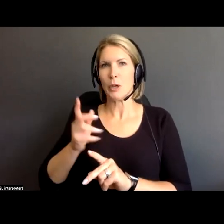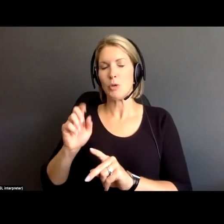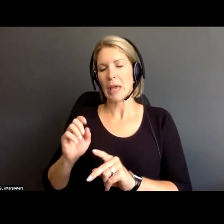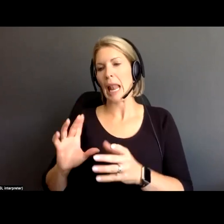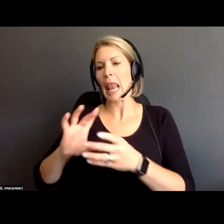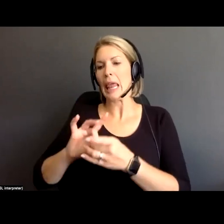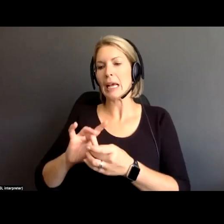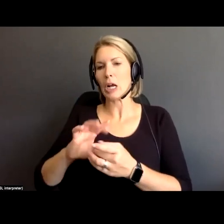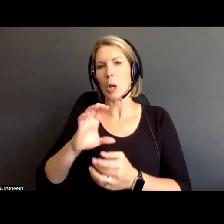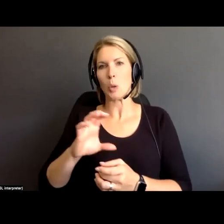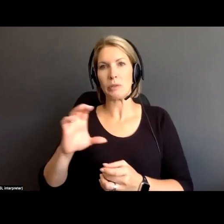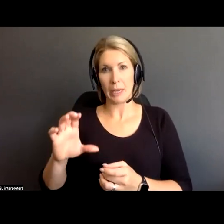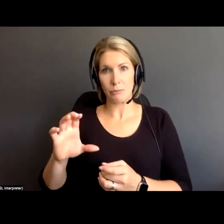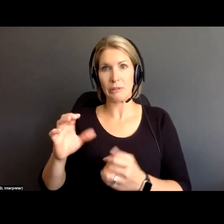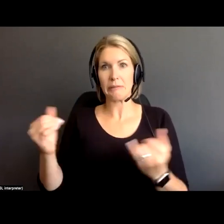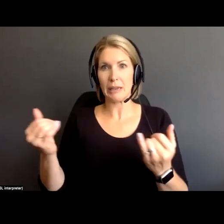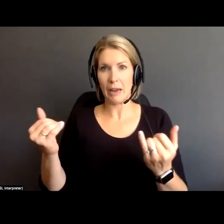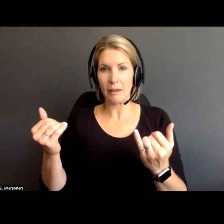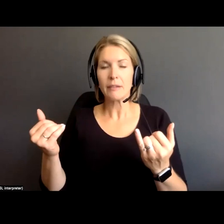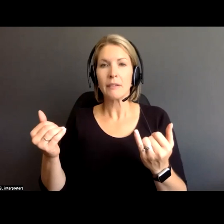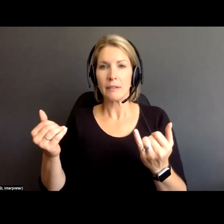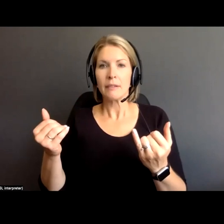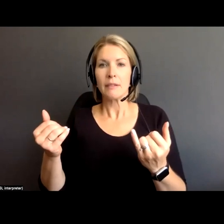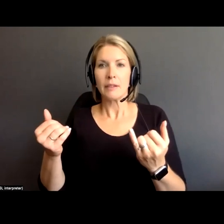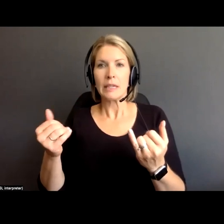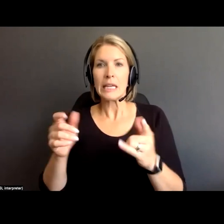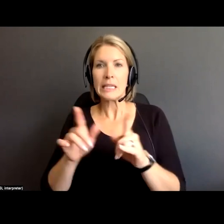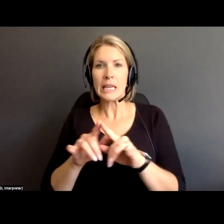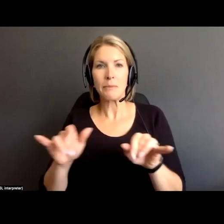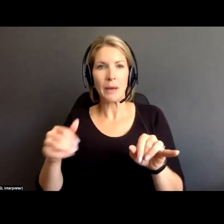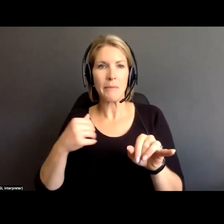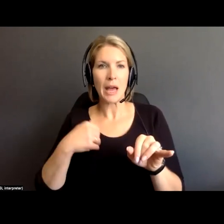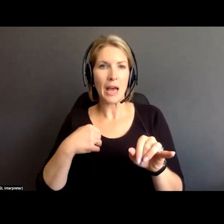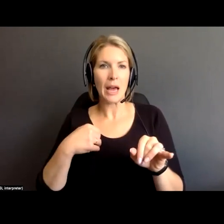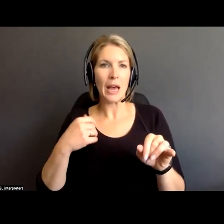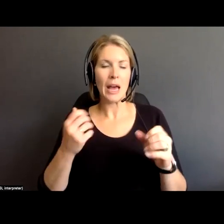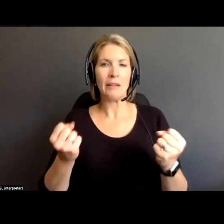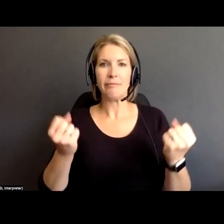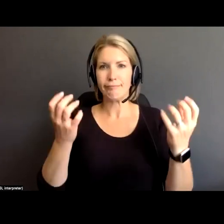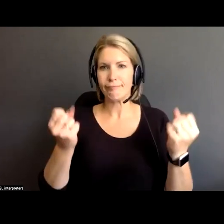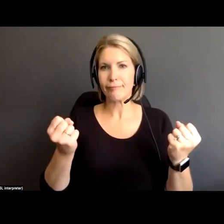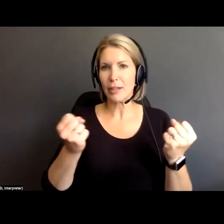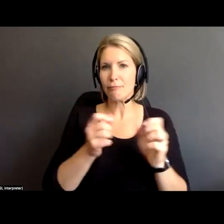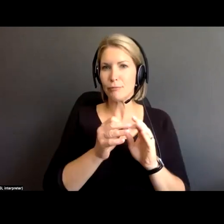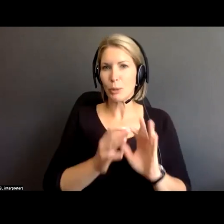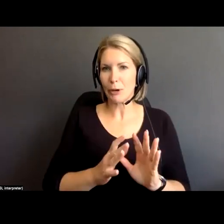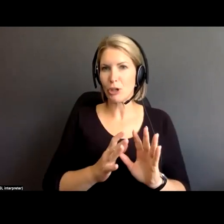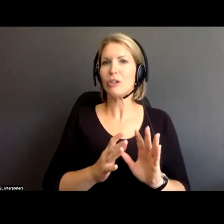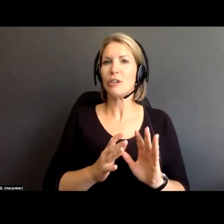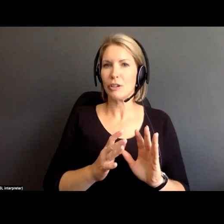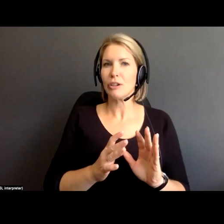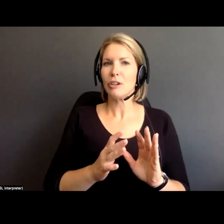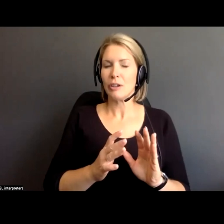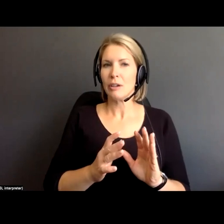this session, we do have closed captioning along with our ASL interpreter. You can find the